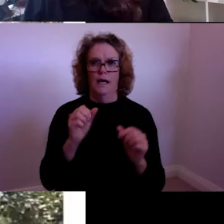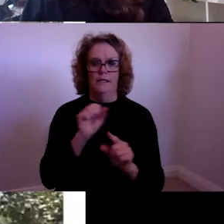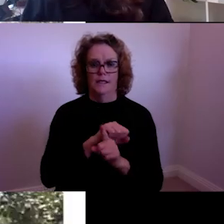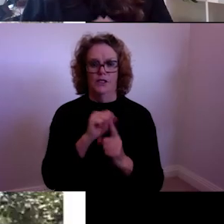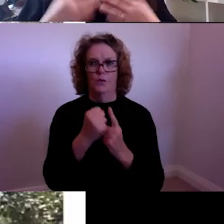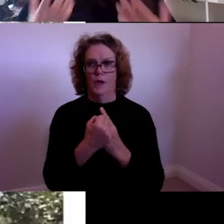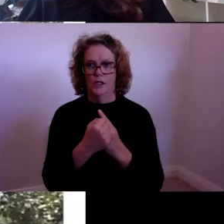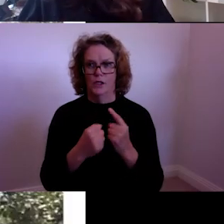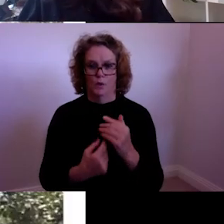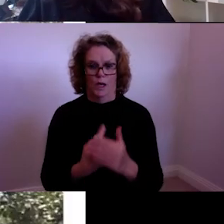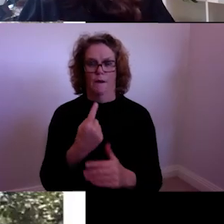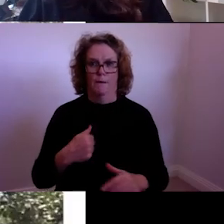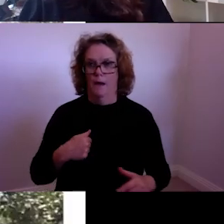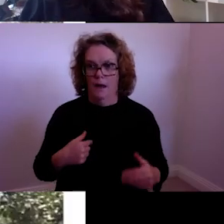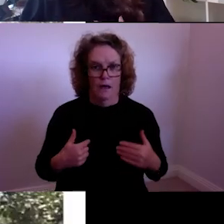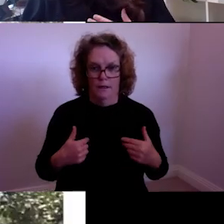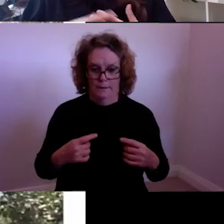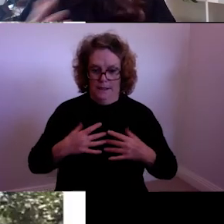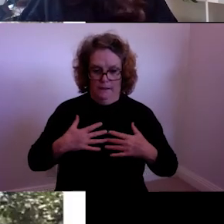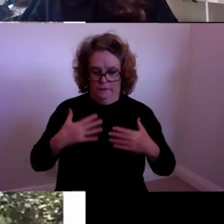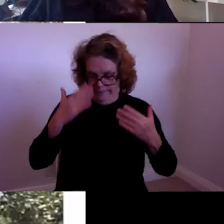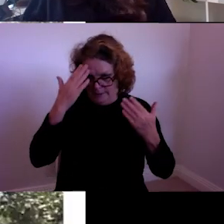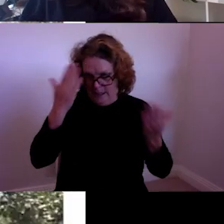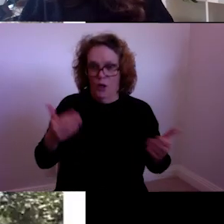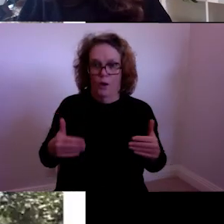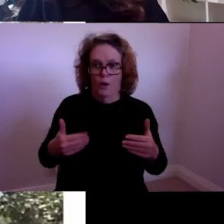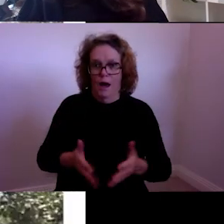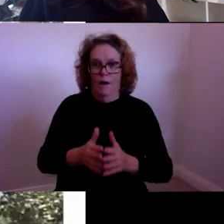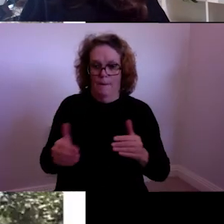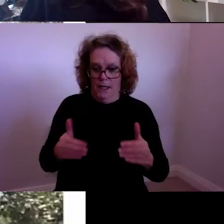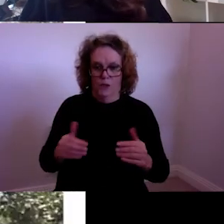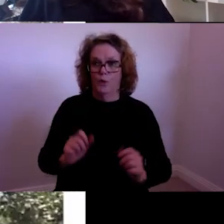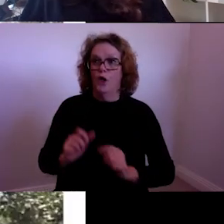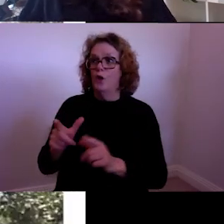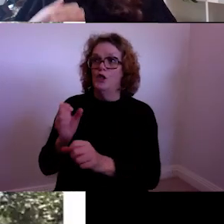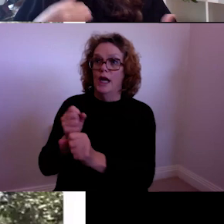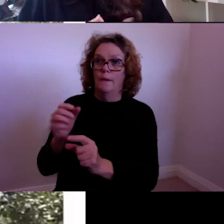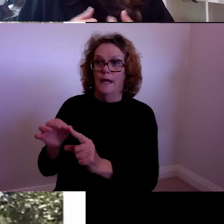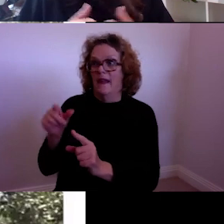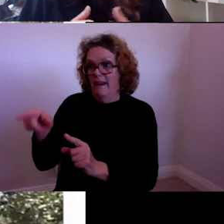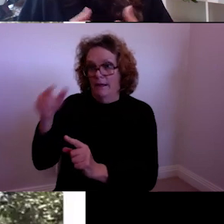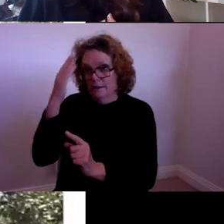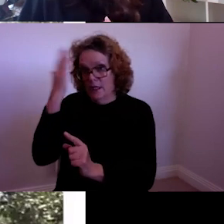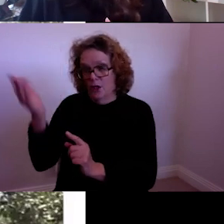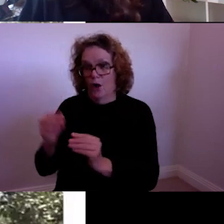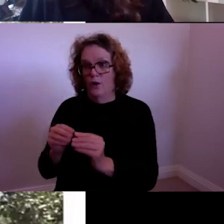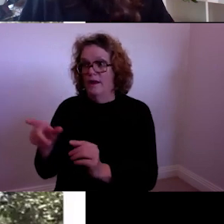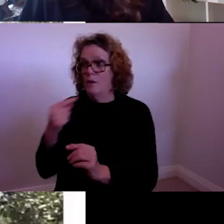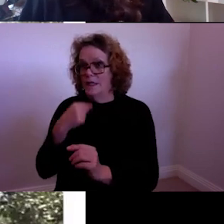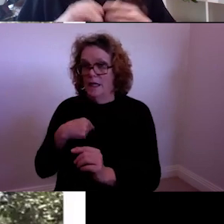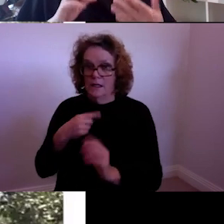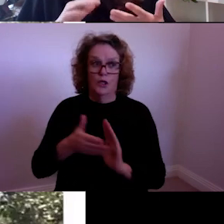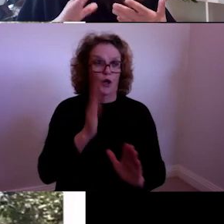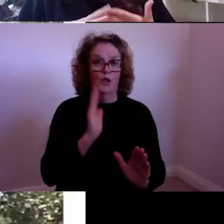that I didn't know how to manage, and I would take her to the GP and they wouldn't know how to manage, so we'd just get referred on to ED. So having that care